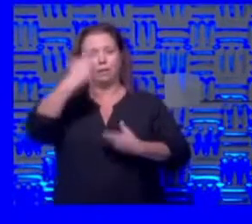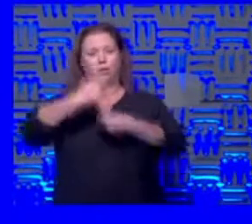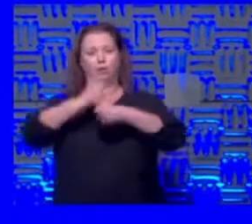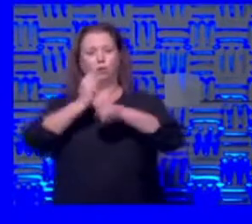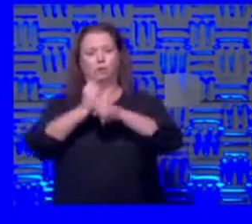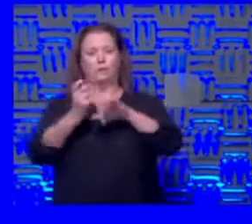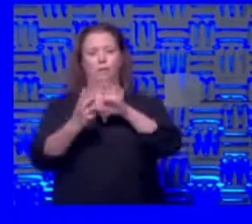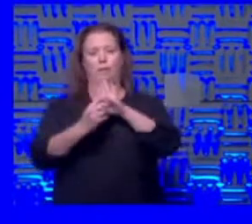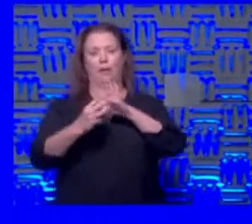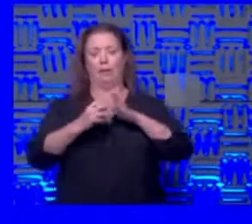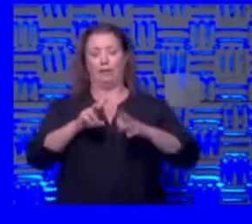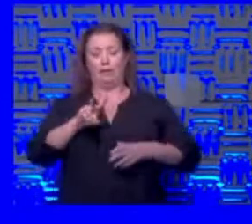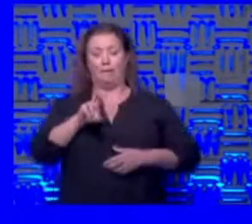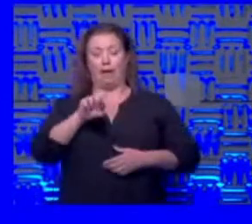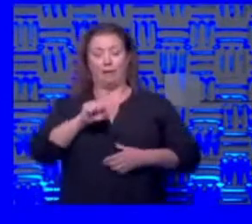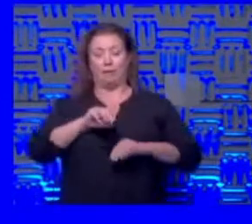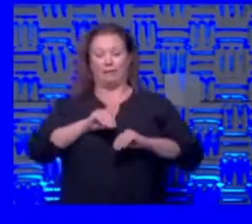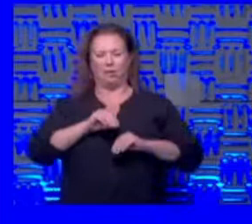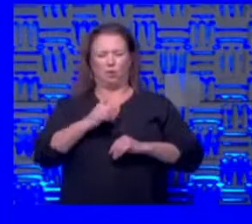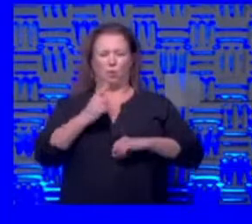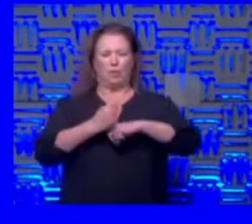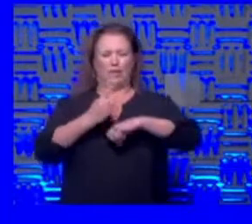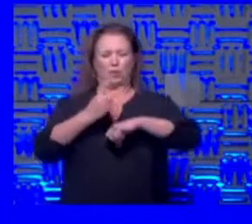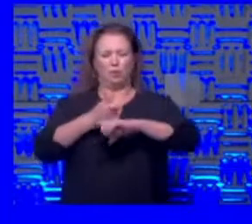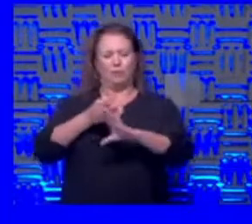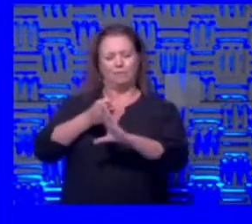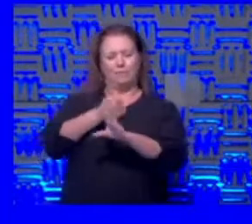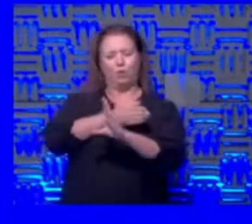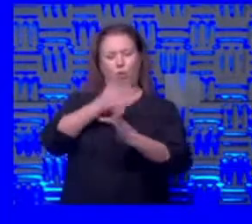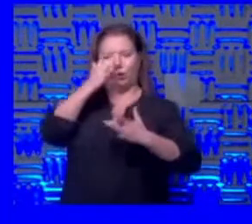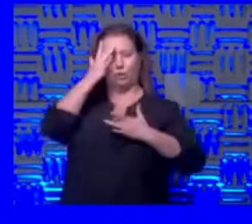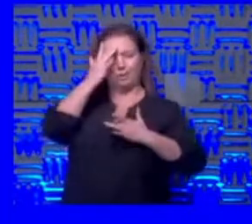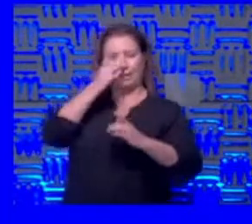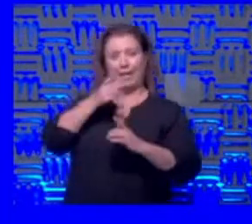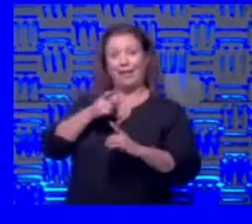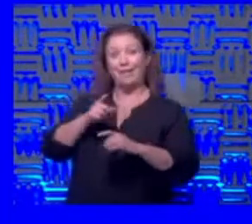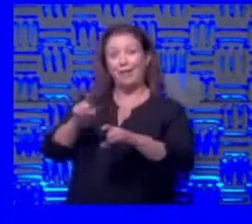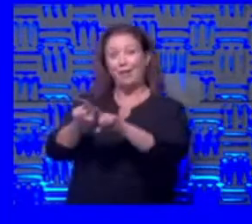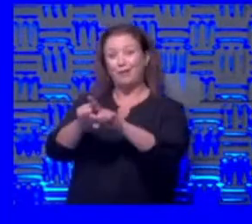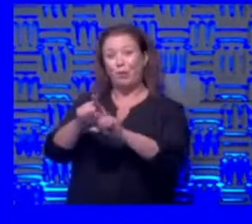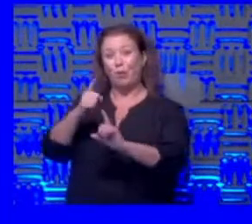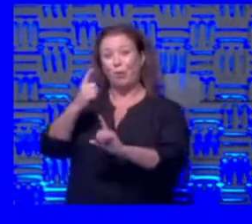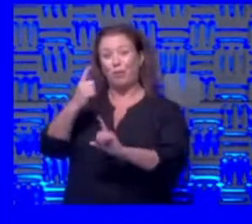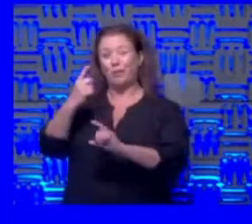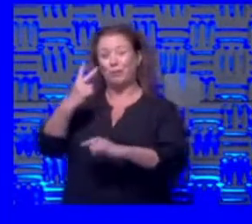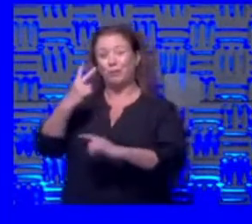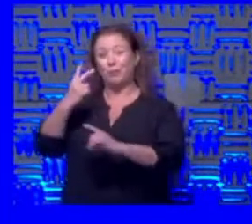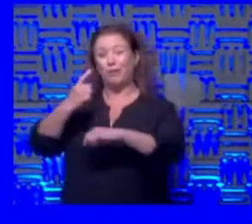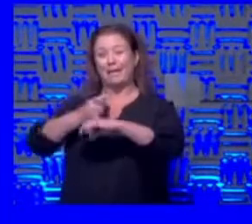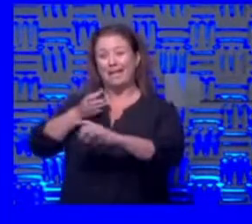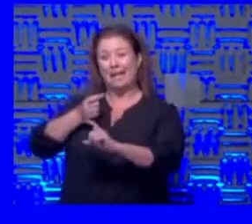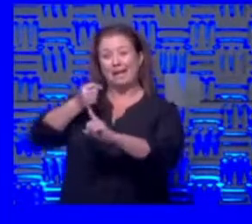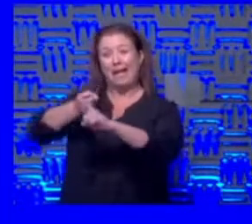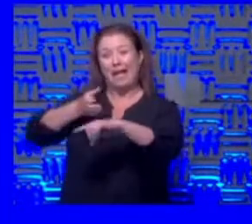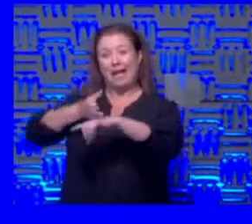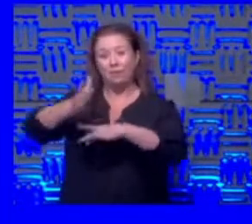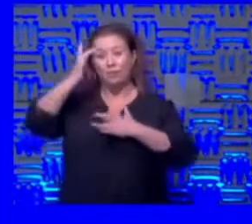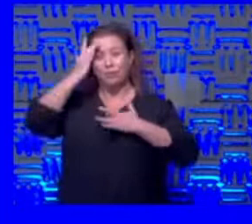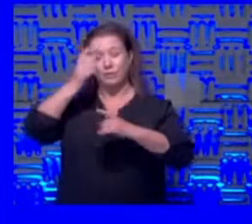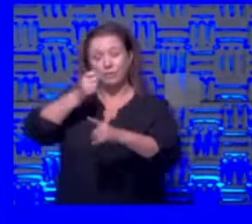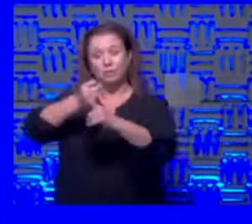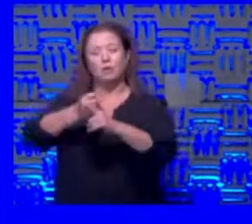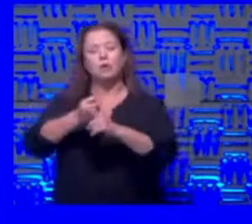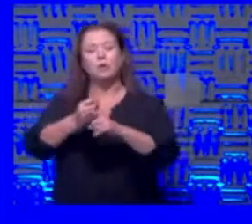or replicating the most virus 1 to 2 days prior to symptoms and 1 to 2 days after symptoms start. So after that, for most